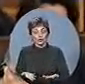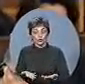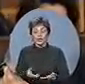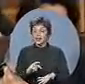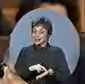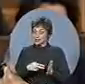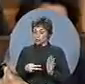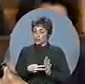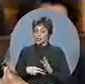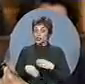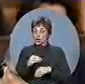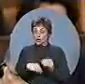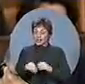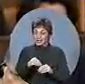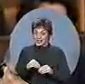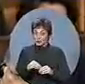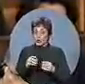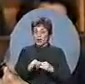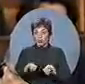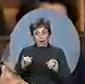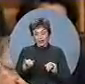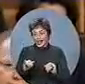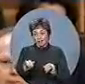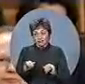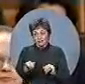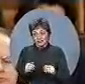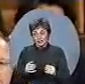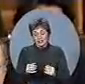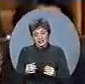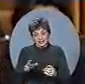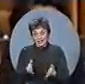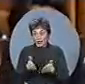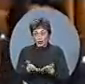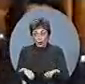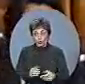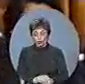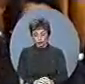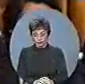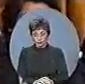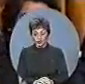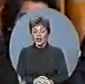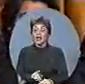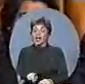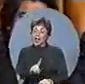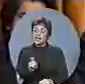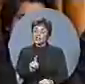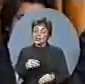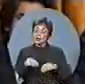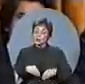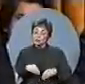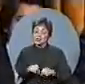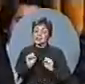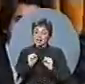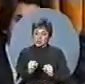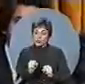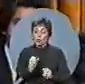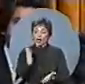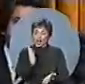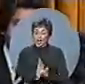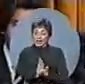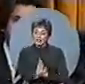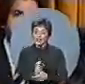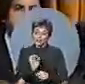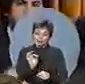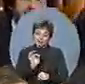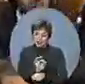to be as independent from government, and this jeopardizes the independence of the body. Will the Prime Minister stop